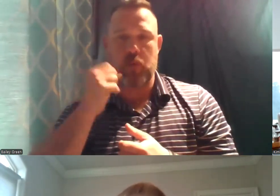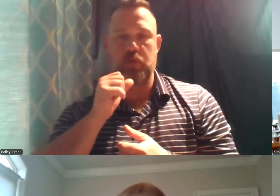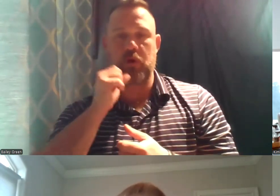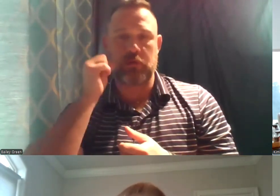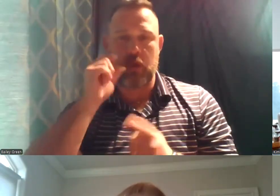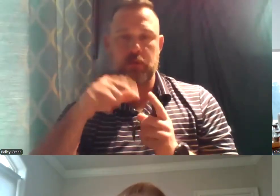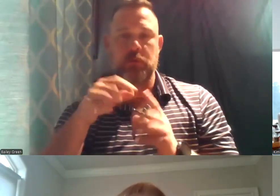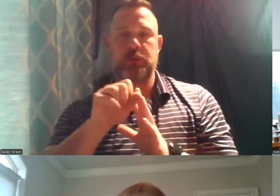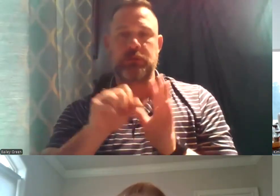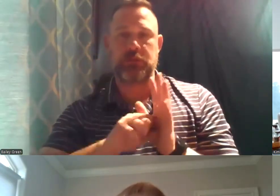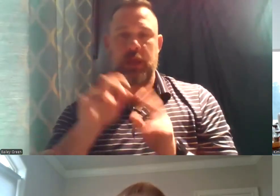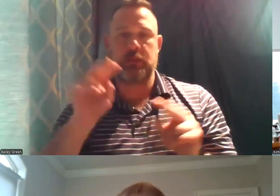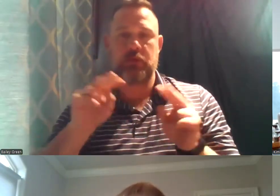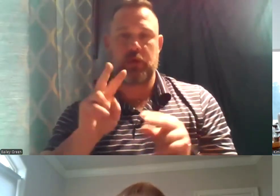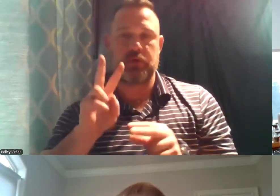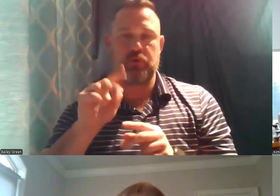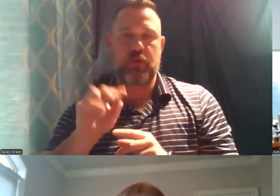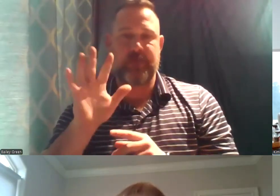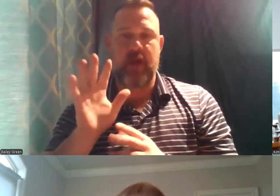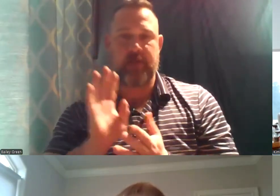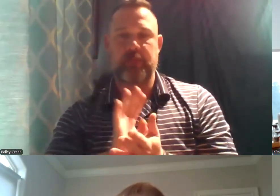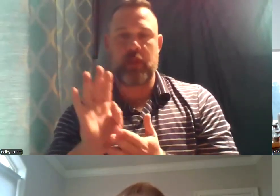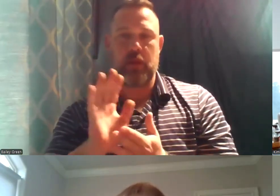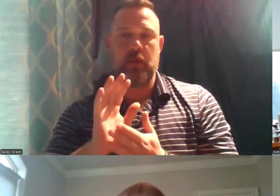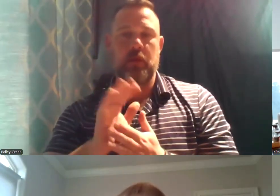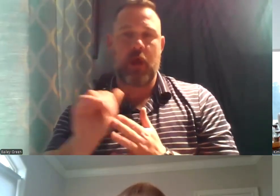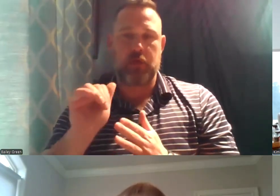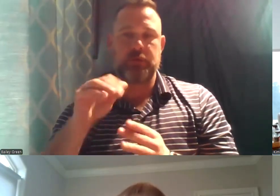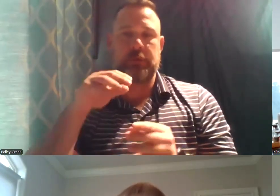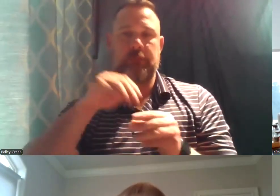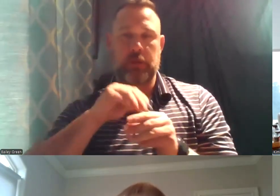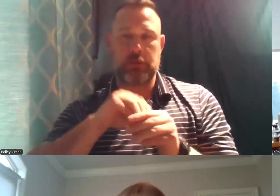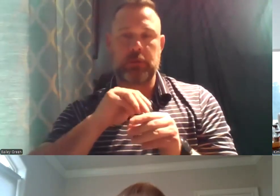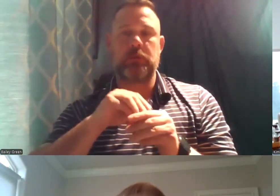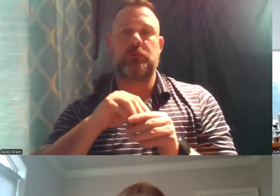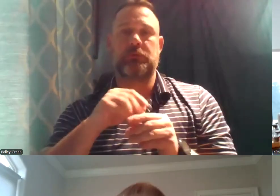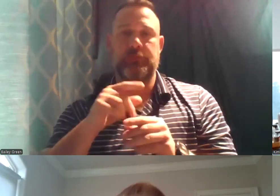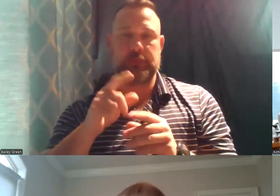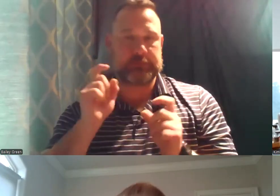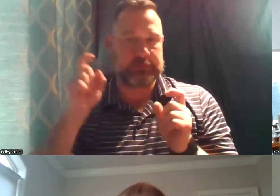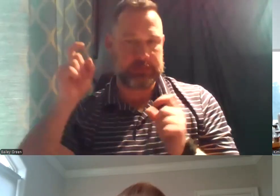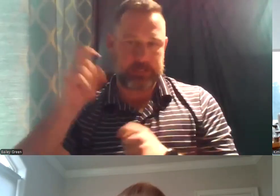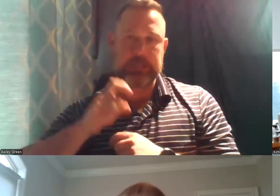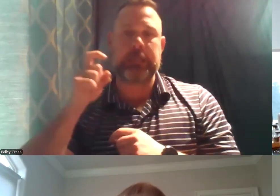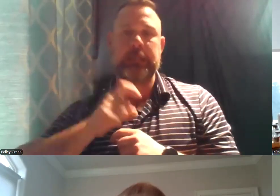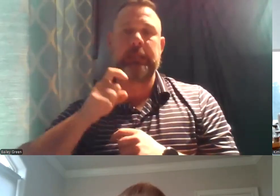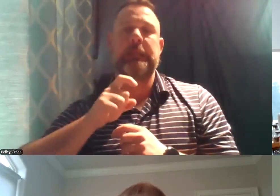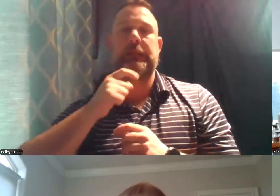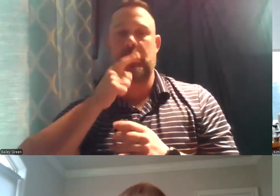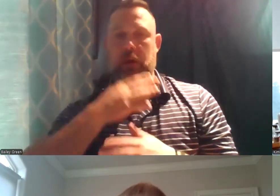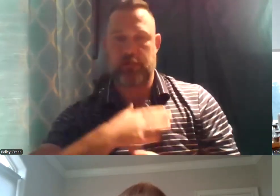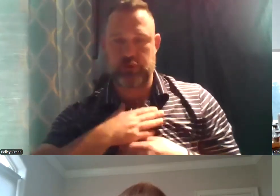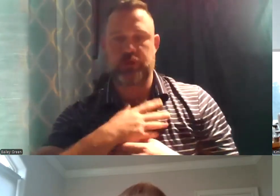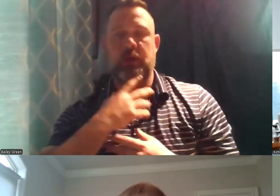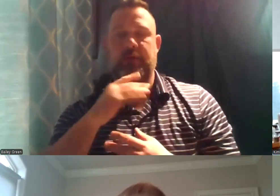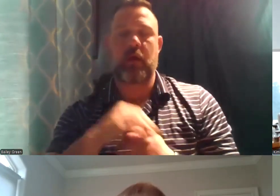when the state is looking at that $2.5 billion in funding that has been, it's so urgently needed, and we are so appreciative of